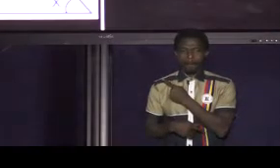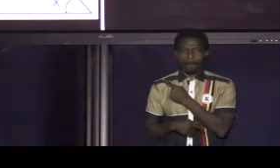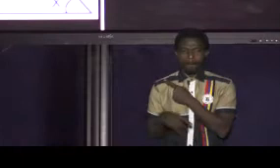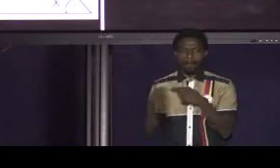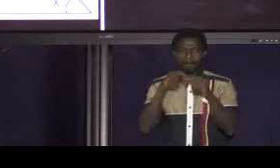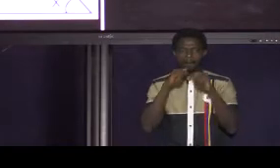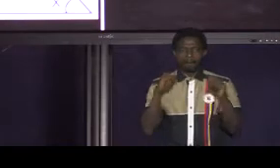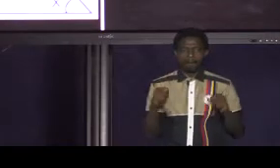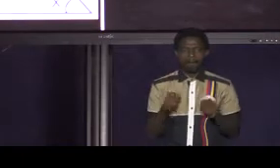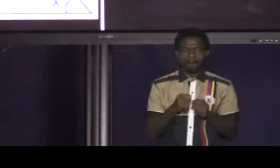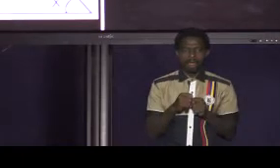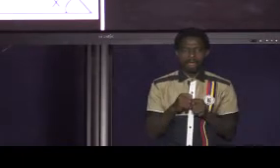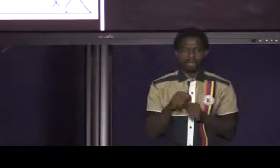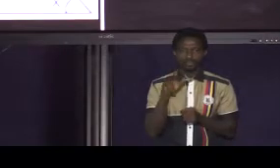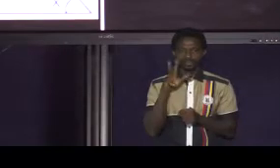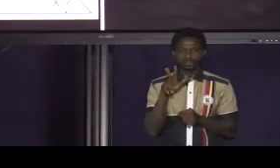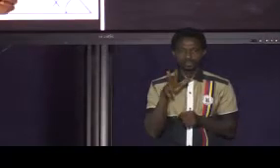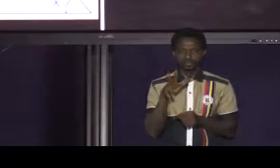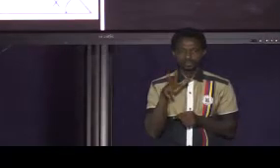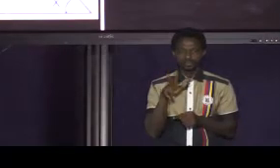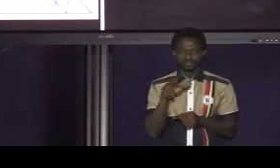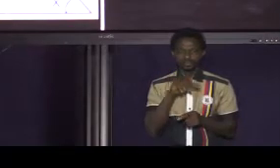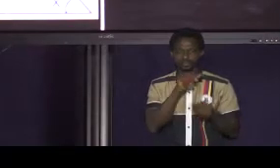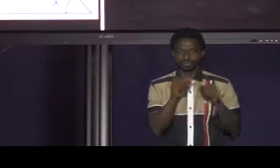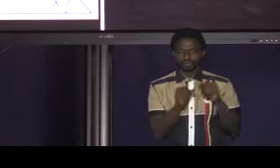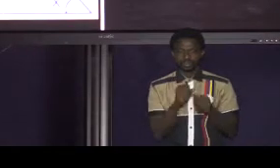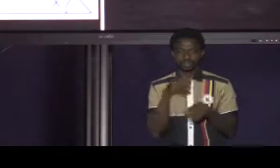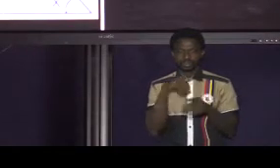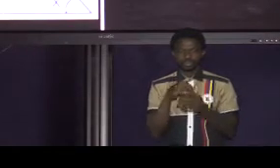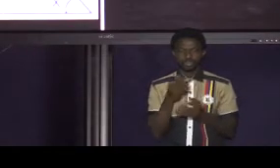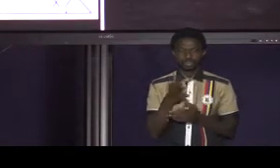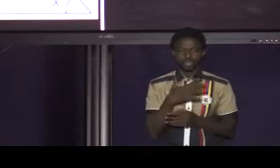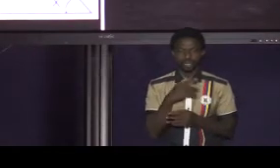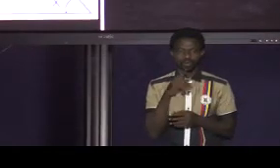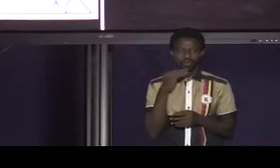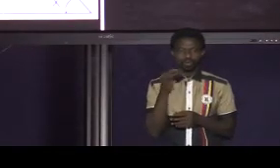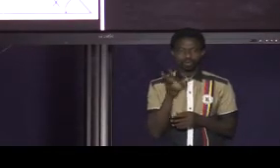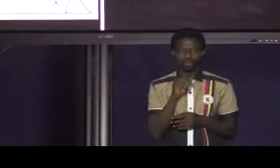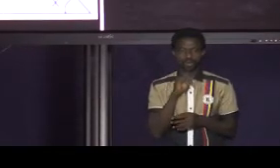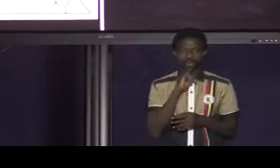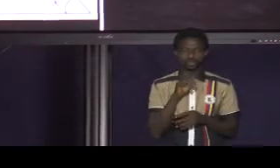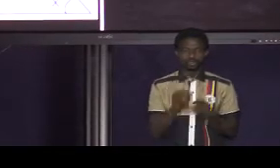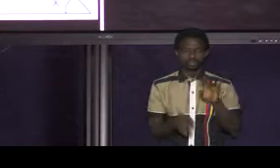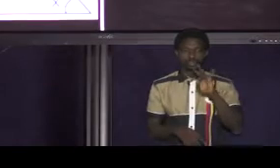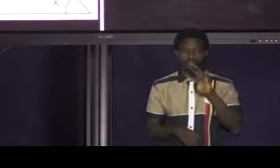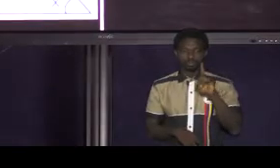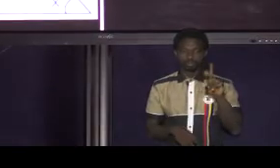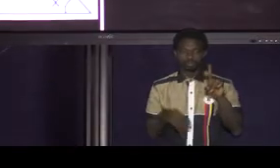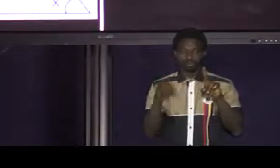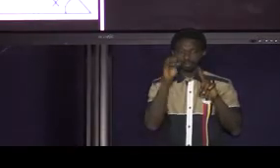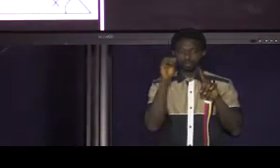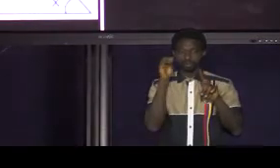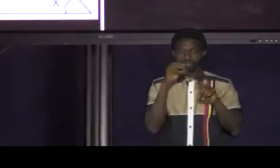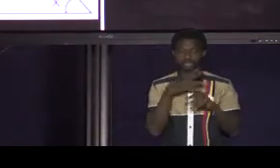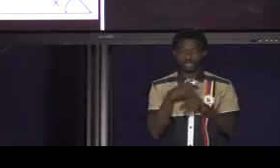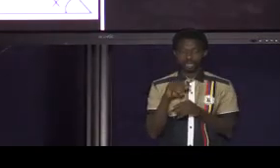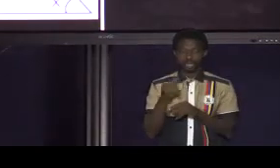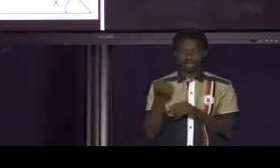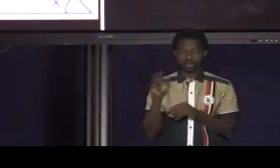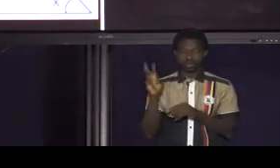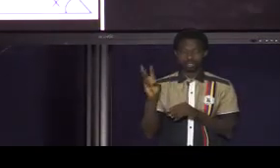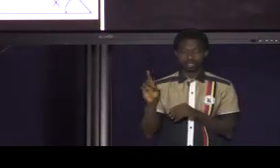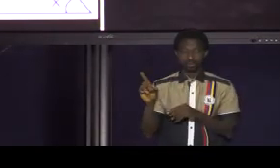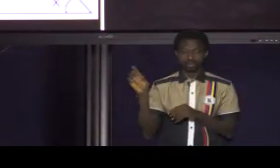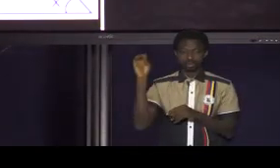we have this triangle, three angles in there, and one of them is 71 degrees, one of them